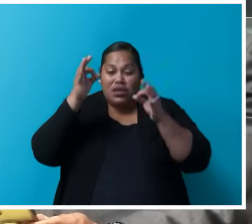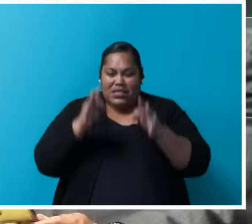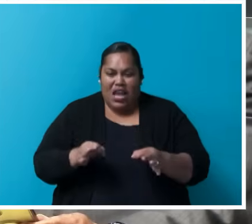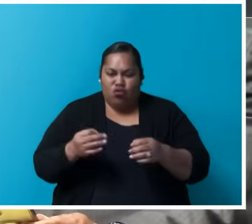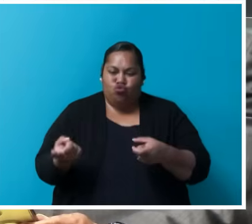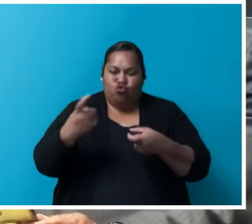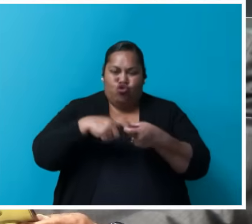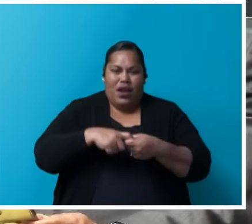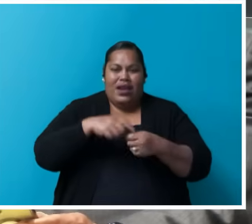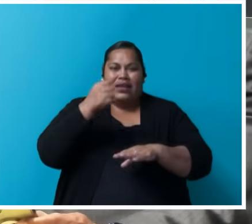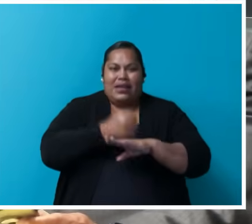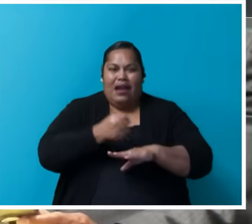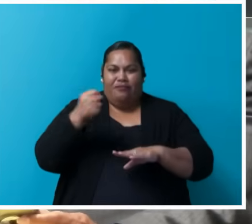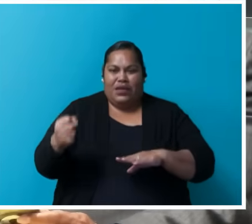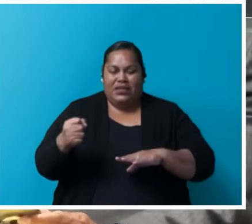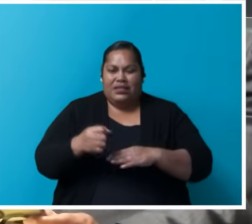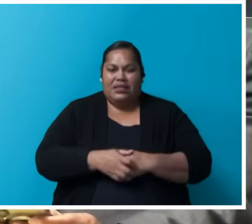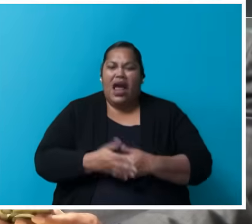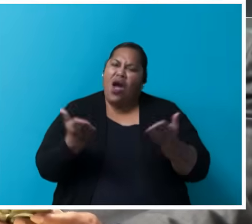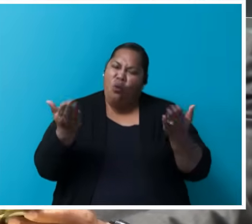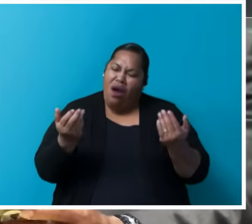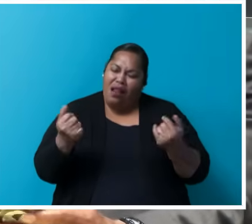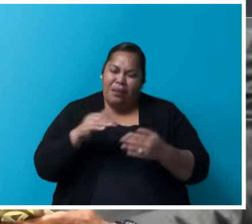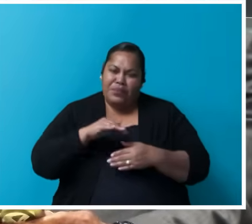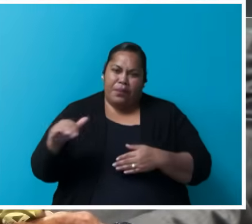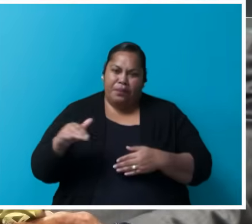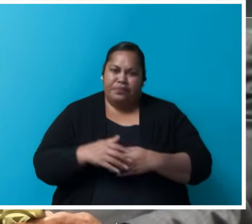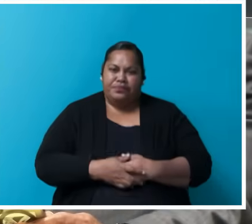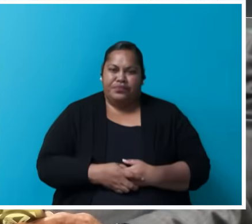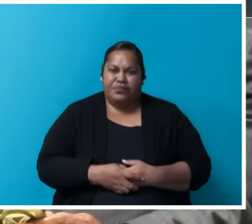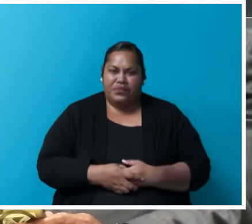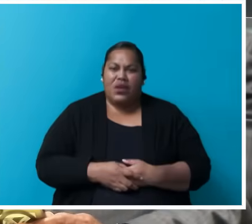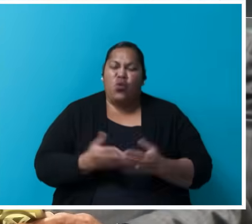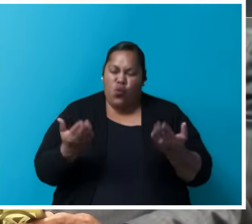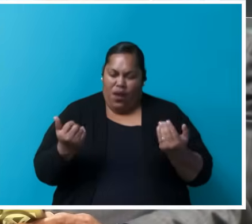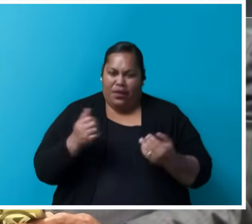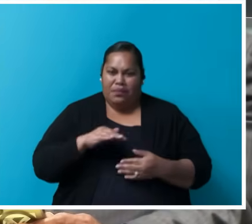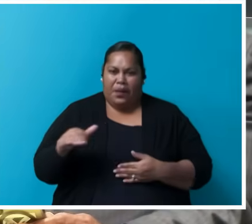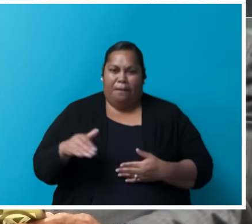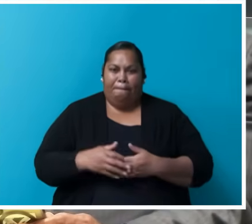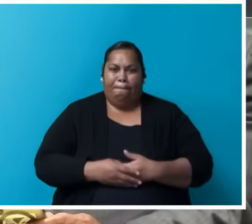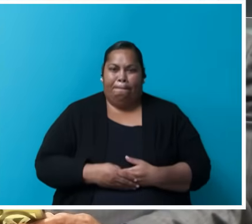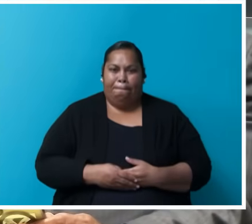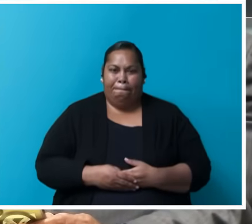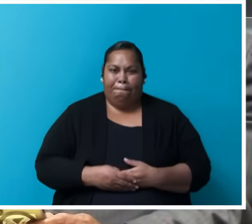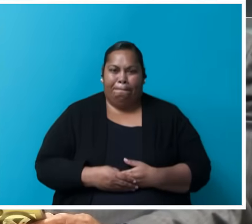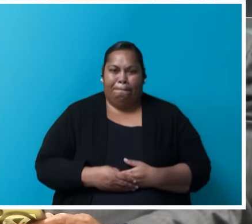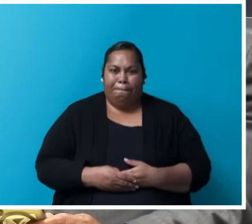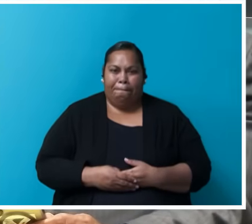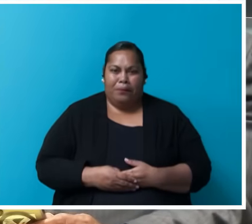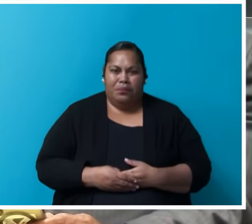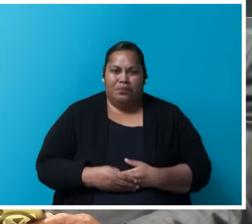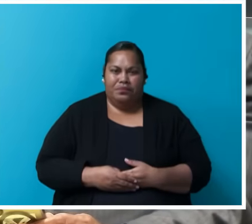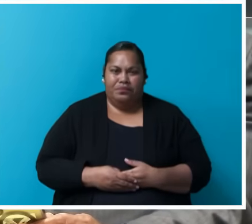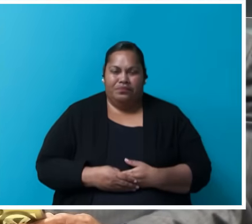government. And we welcome them. And we welcome them. And we welcome them, Mr.